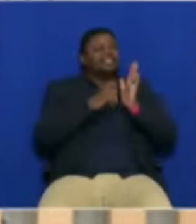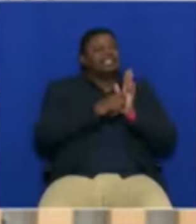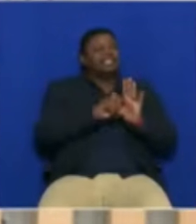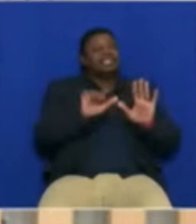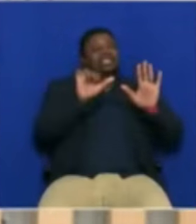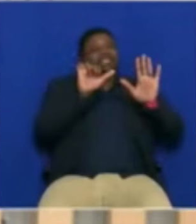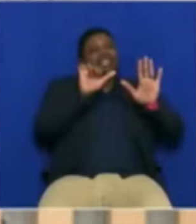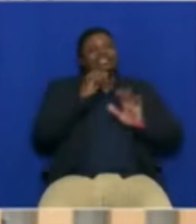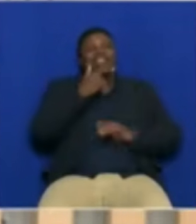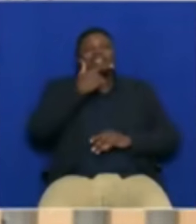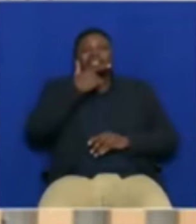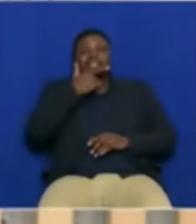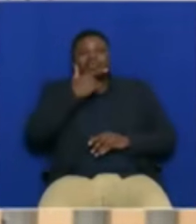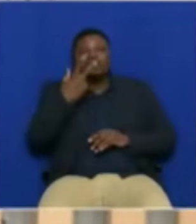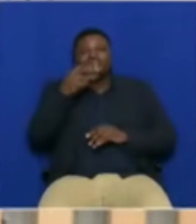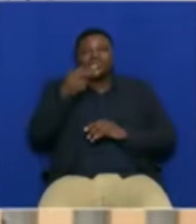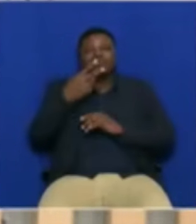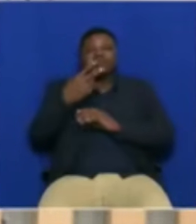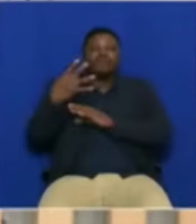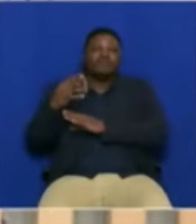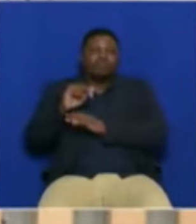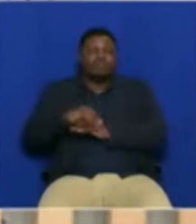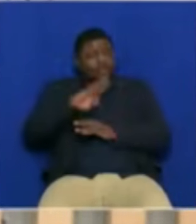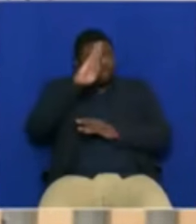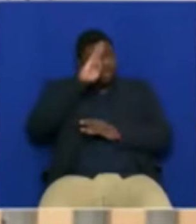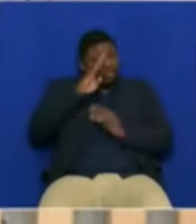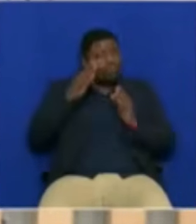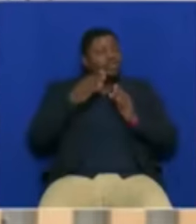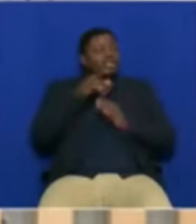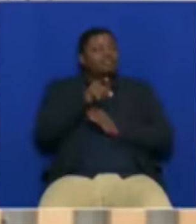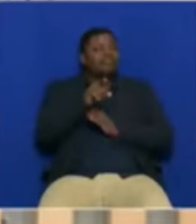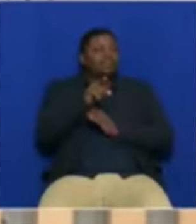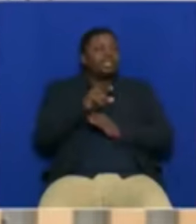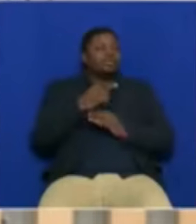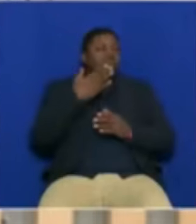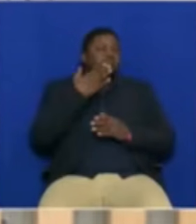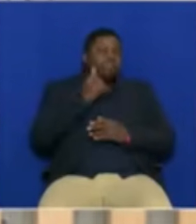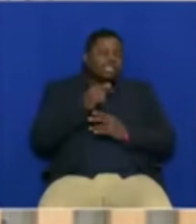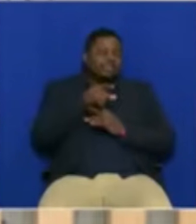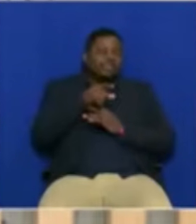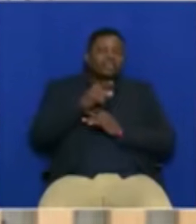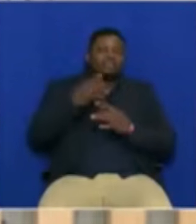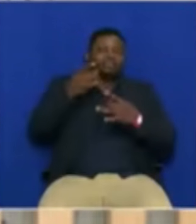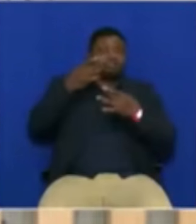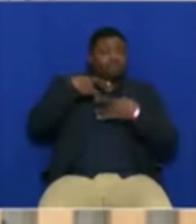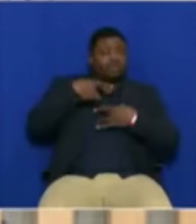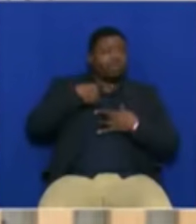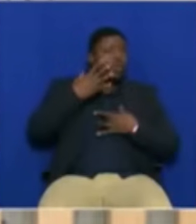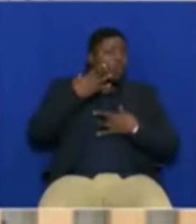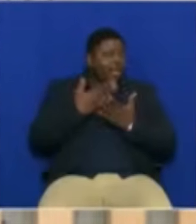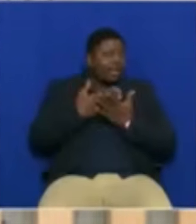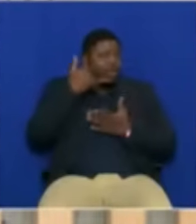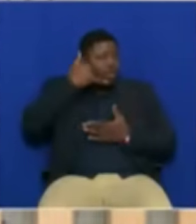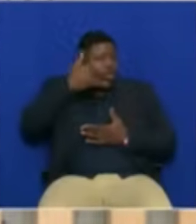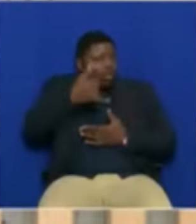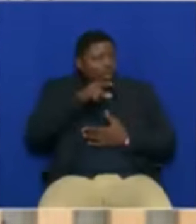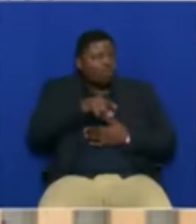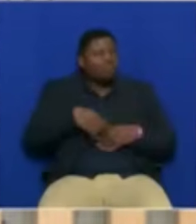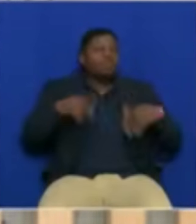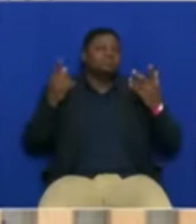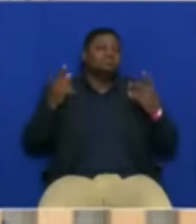Good day, General. Please let me know when I can call. It is in connection with the Fadil Adams